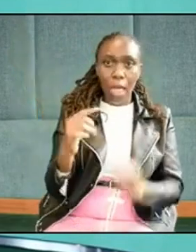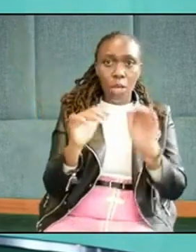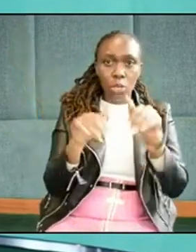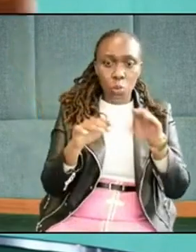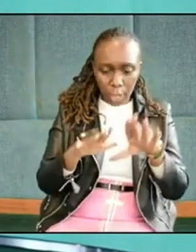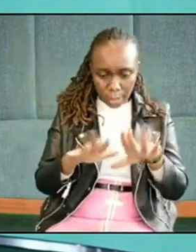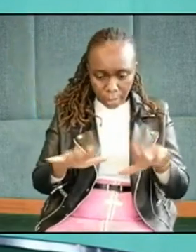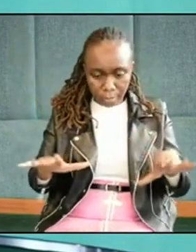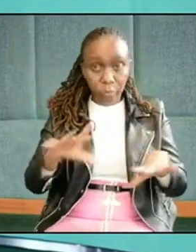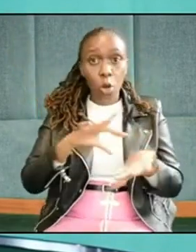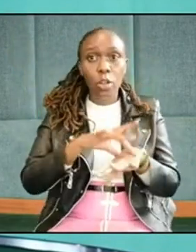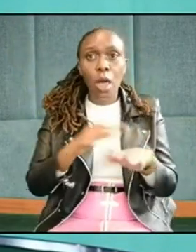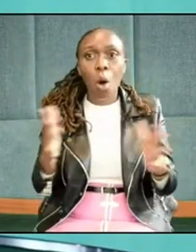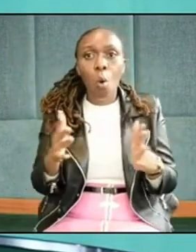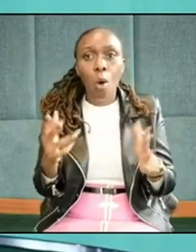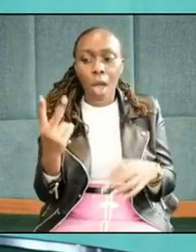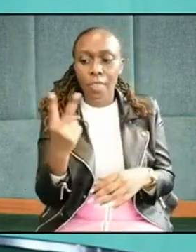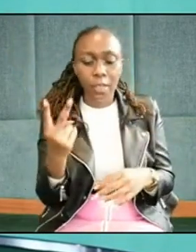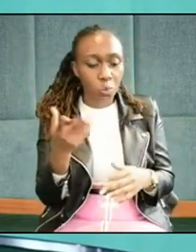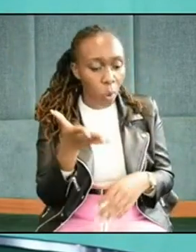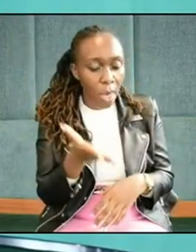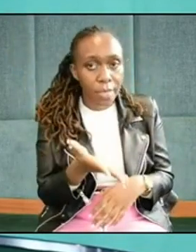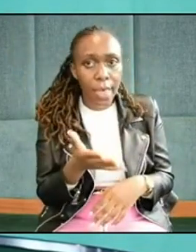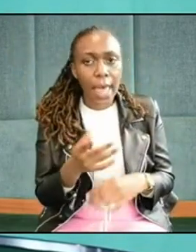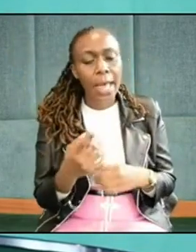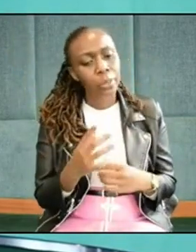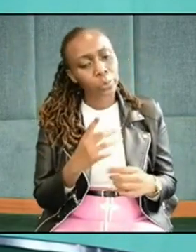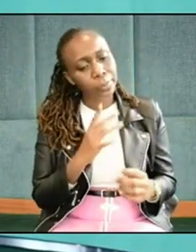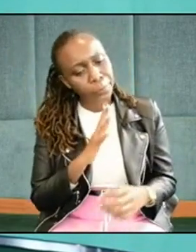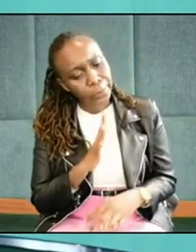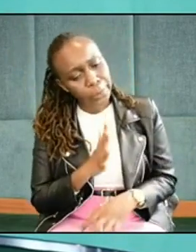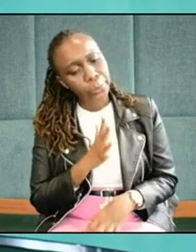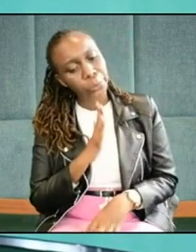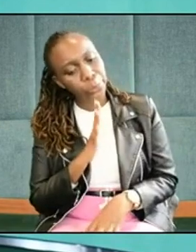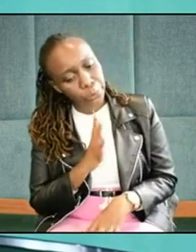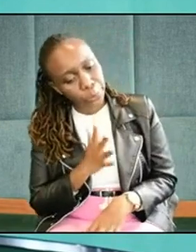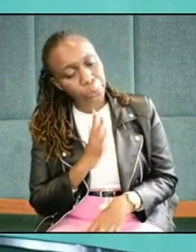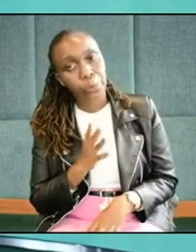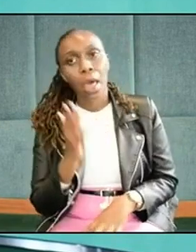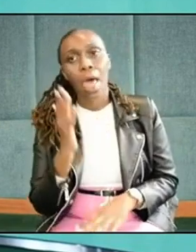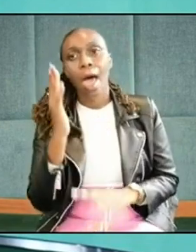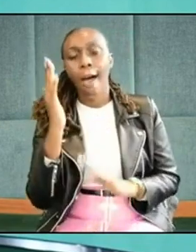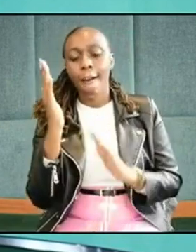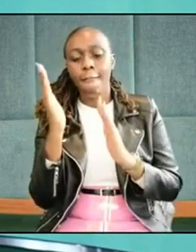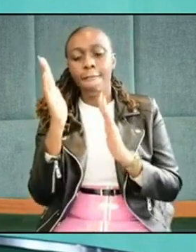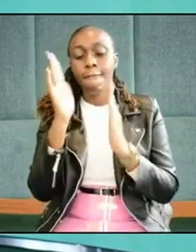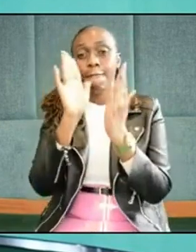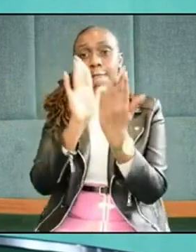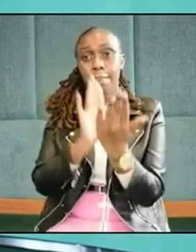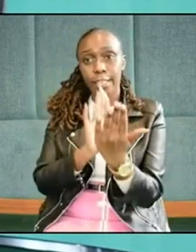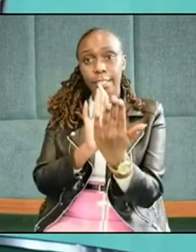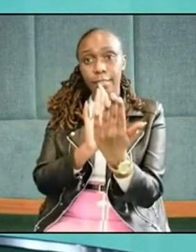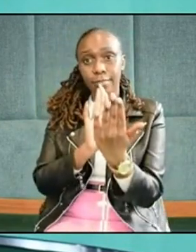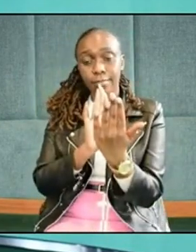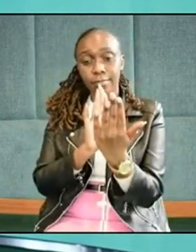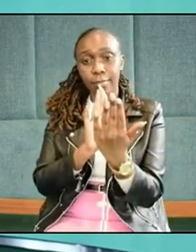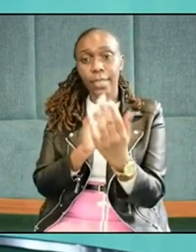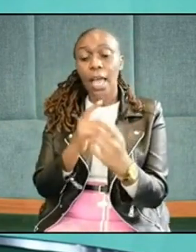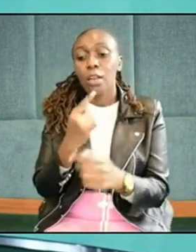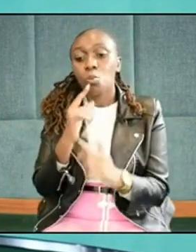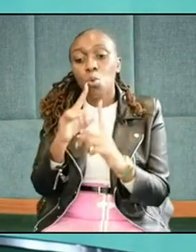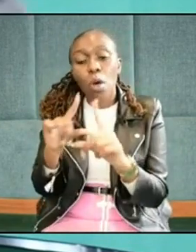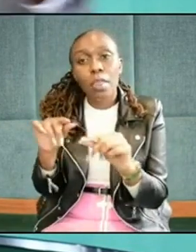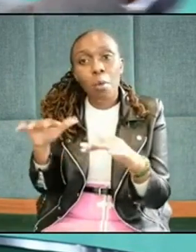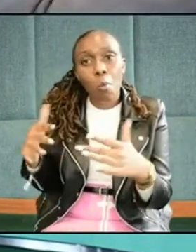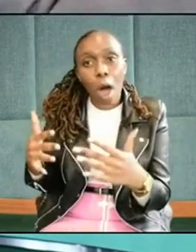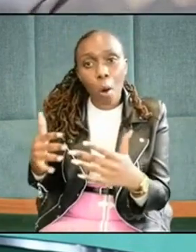where Adam and Eve were, and he will speak to them face to face, and he will tell them that I love you.